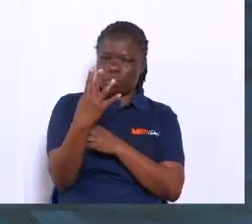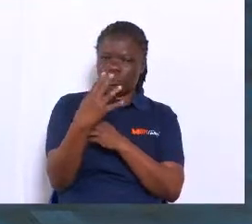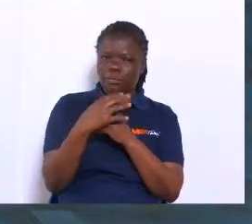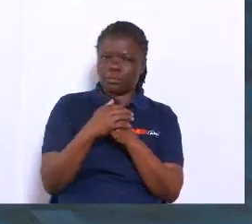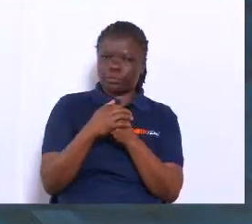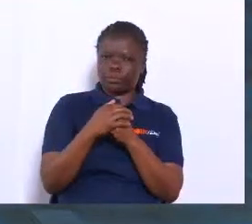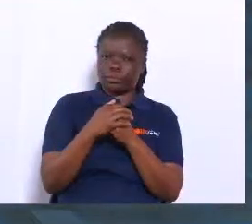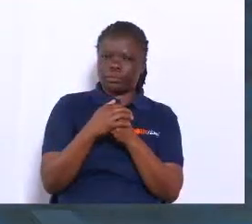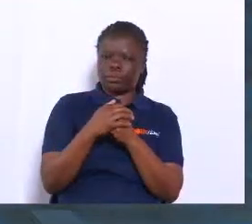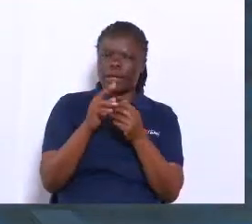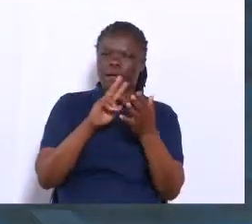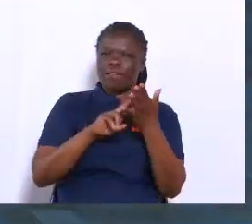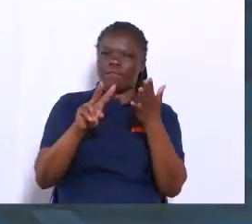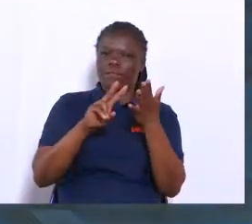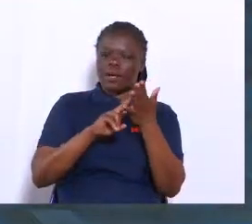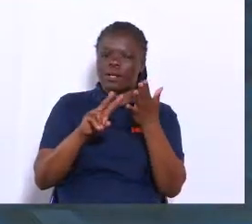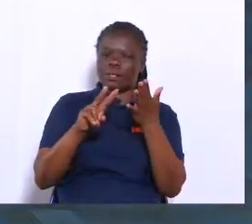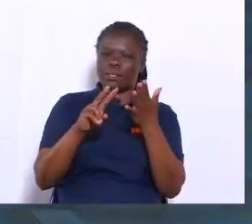in